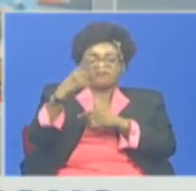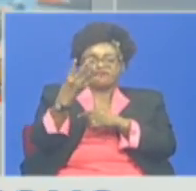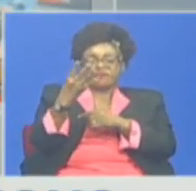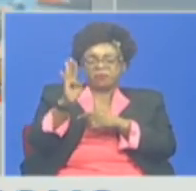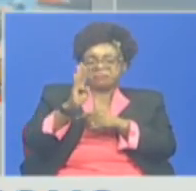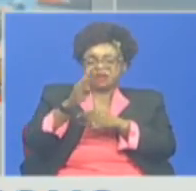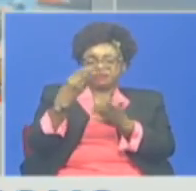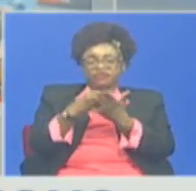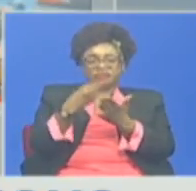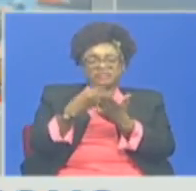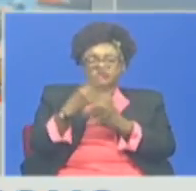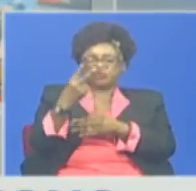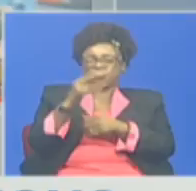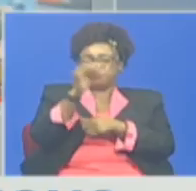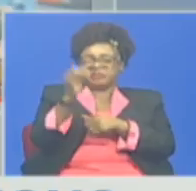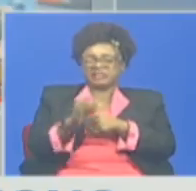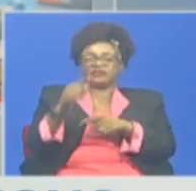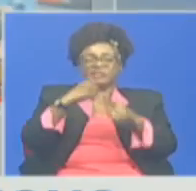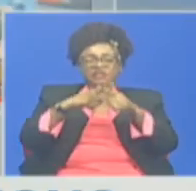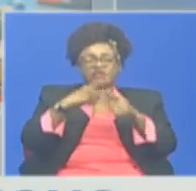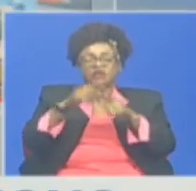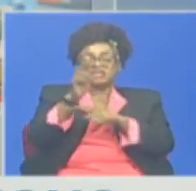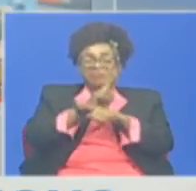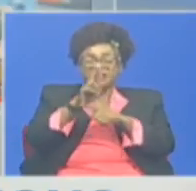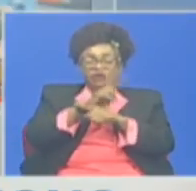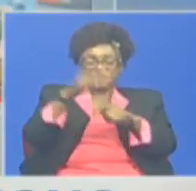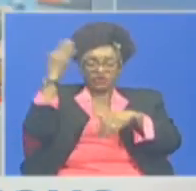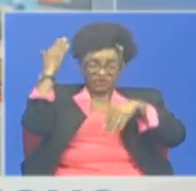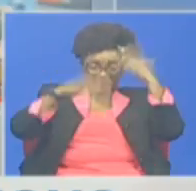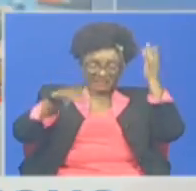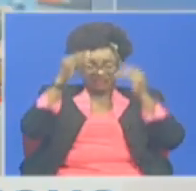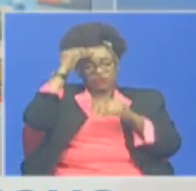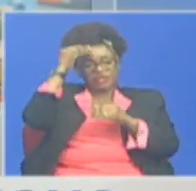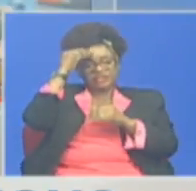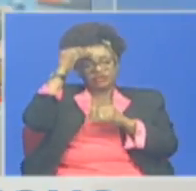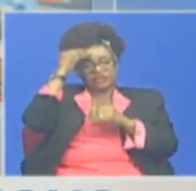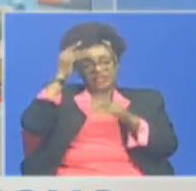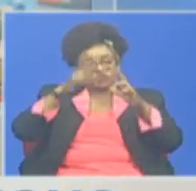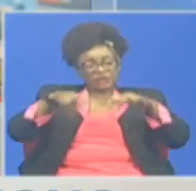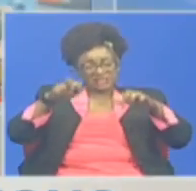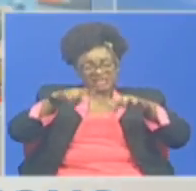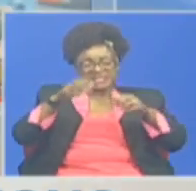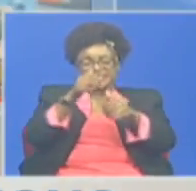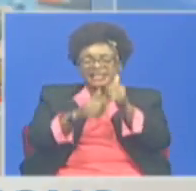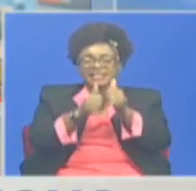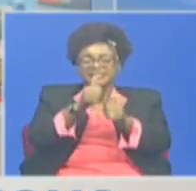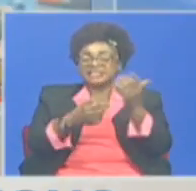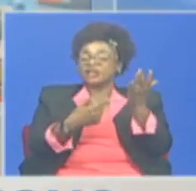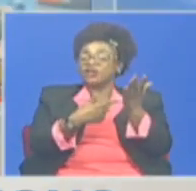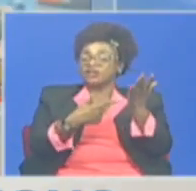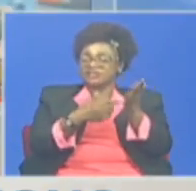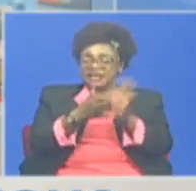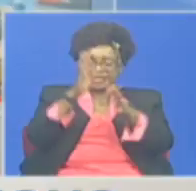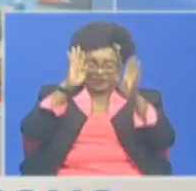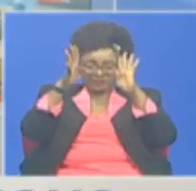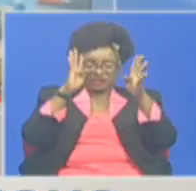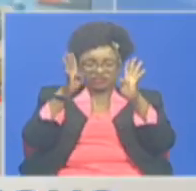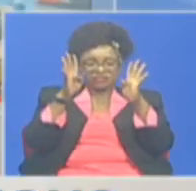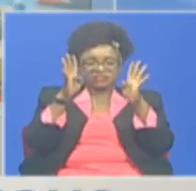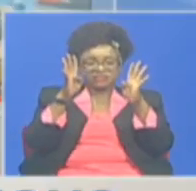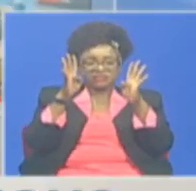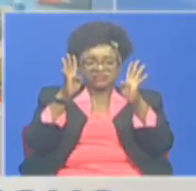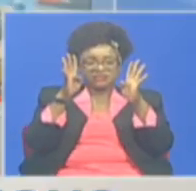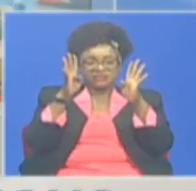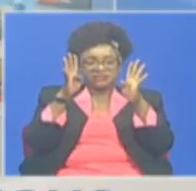just 2% of the total spending on university education, to research, science, technology, and innovation.